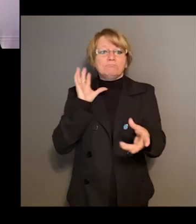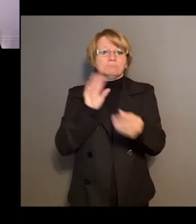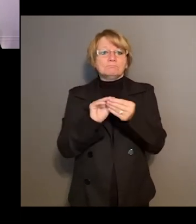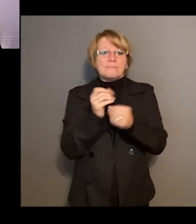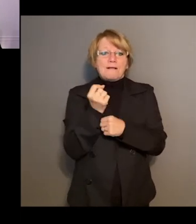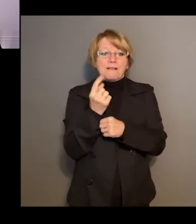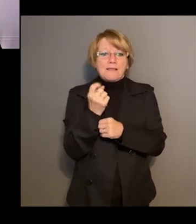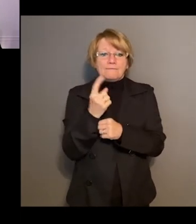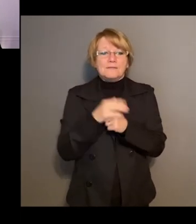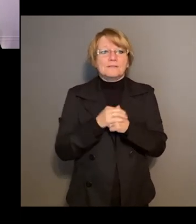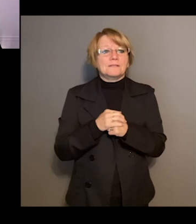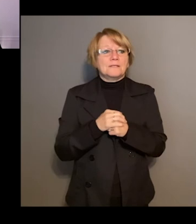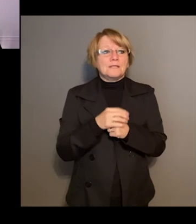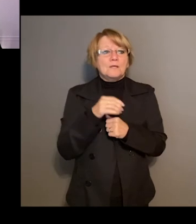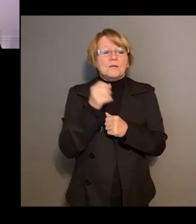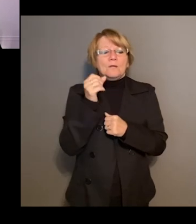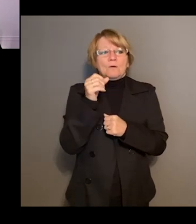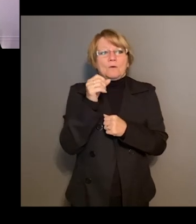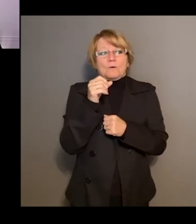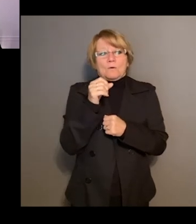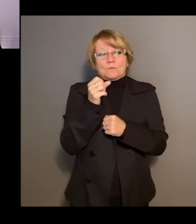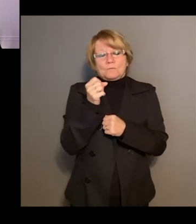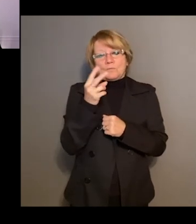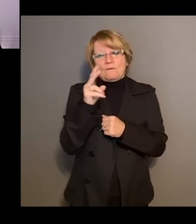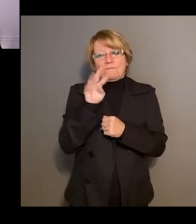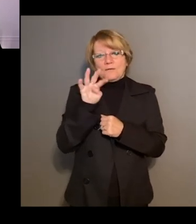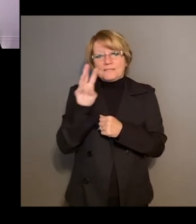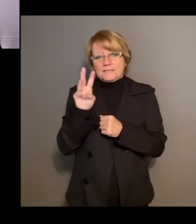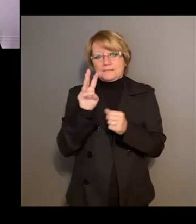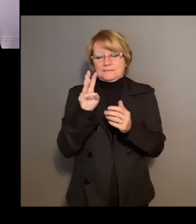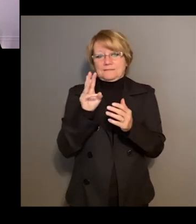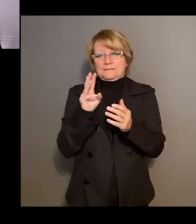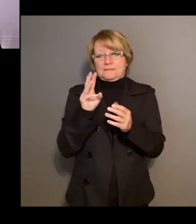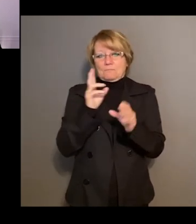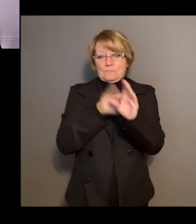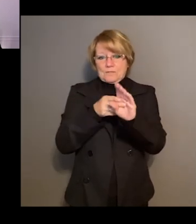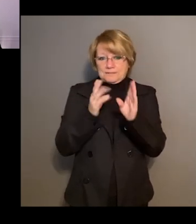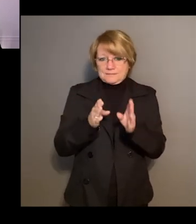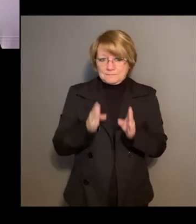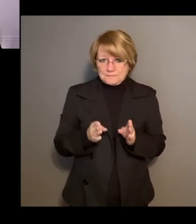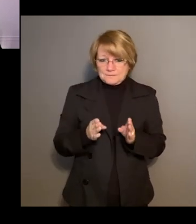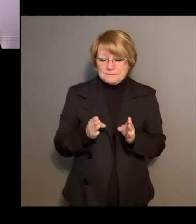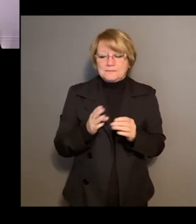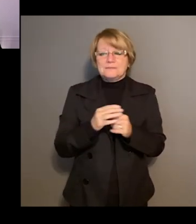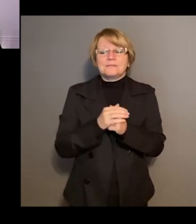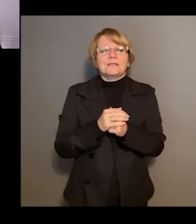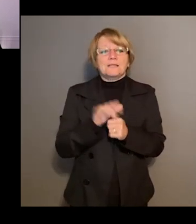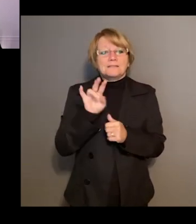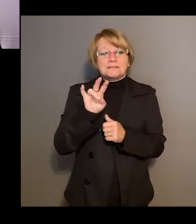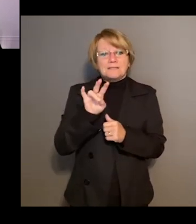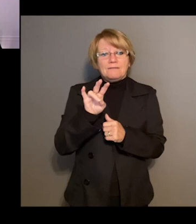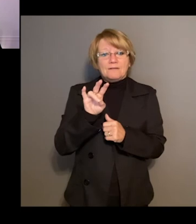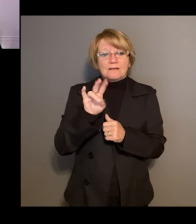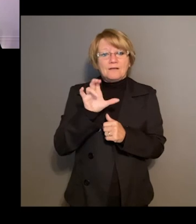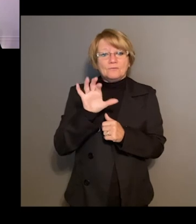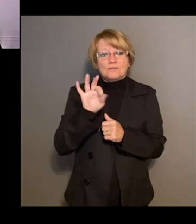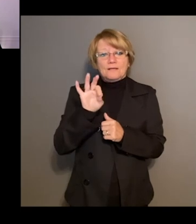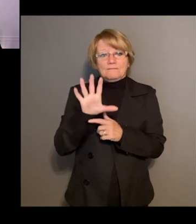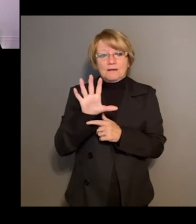events. We've had 1,246 participants for the forum. That's not including today's numbers. And